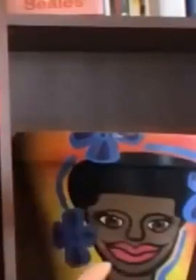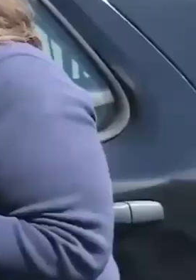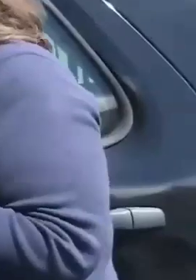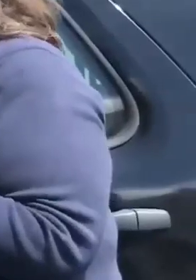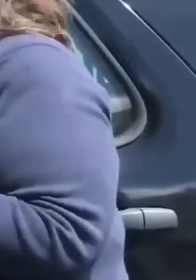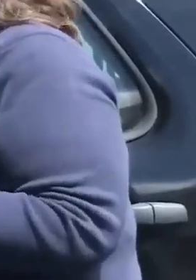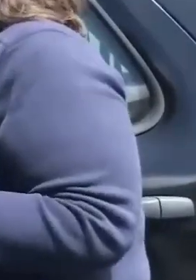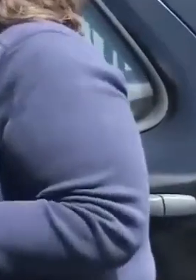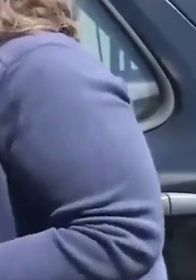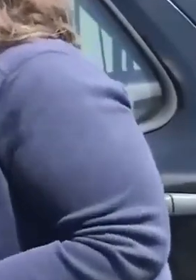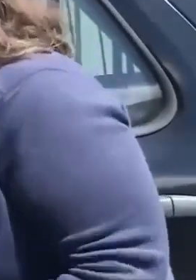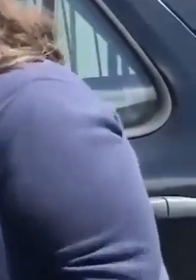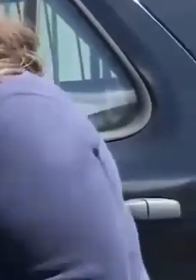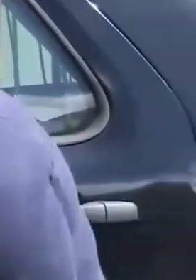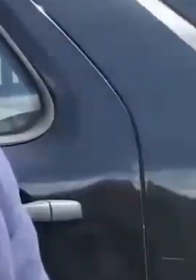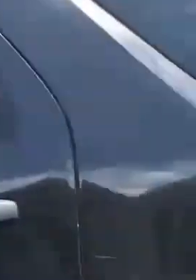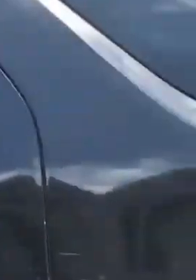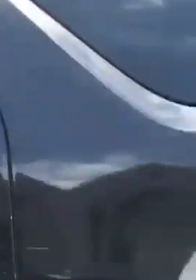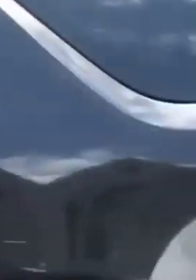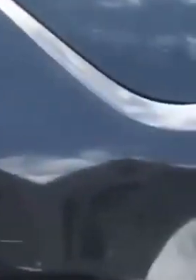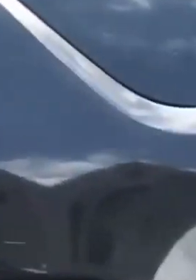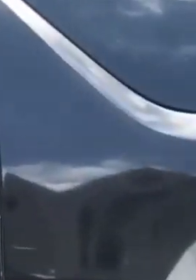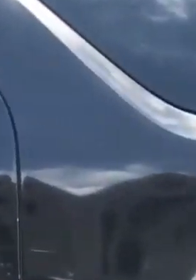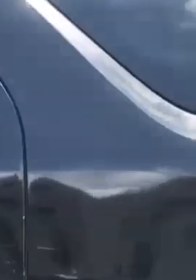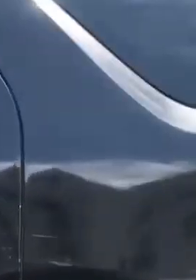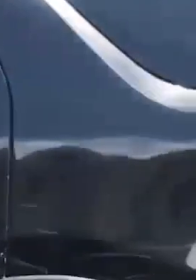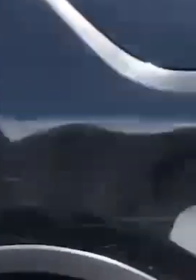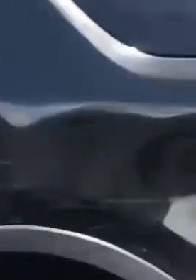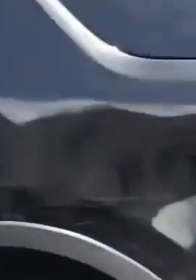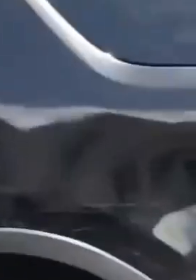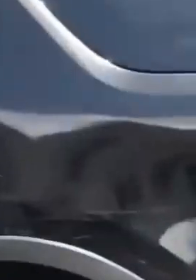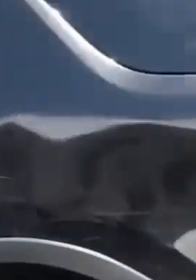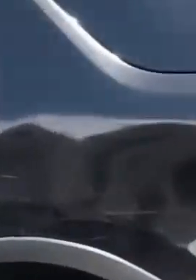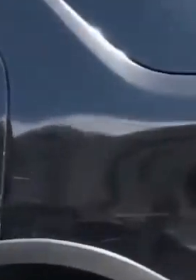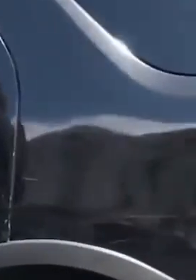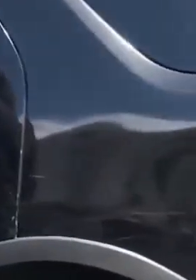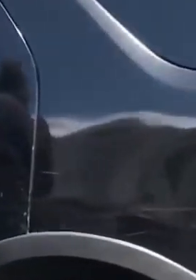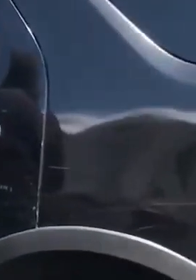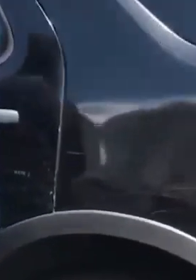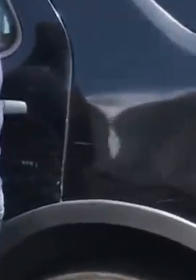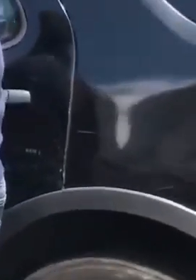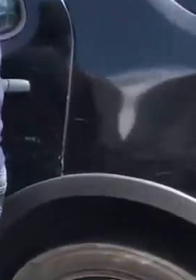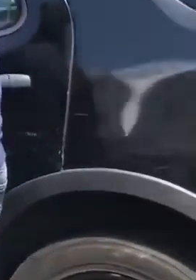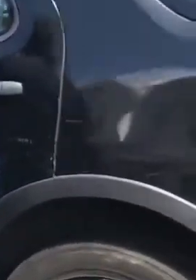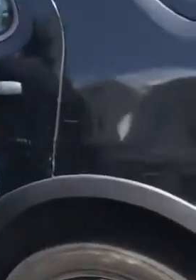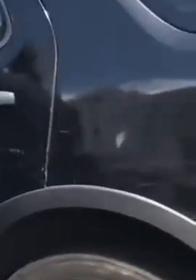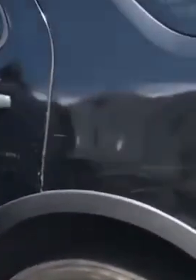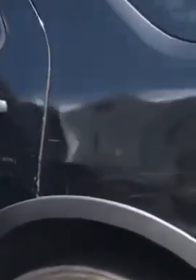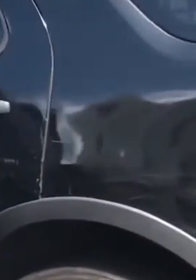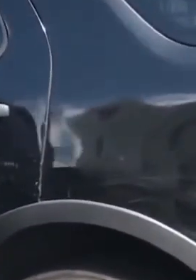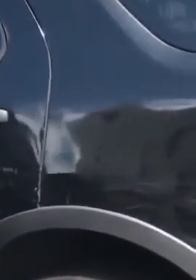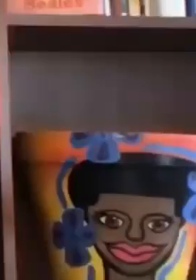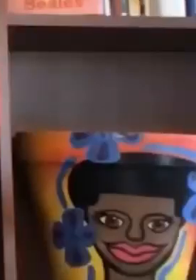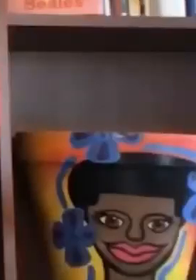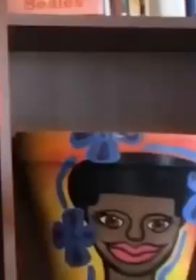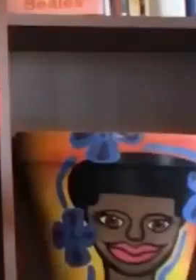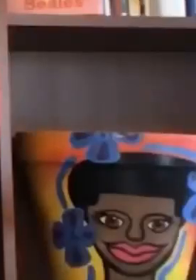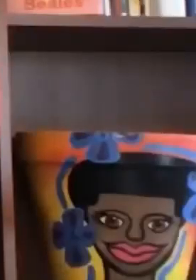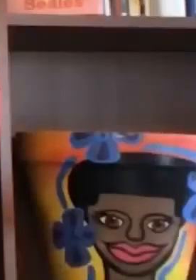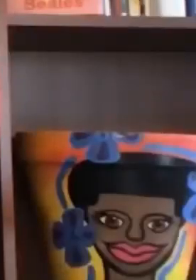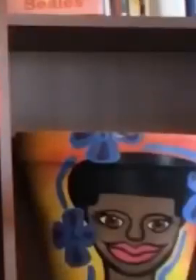being. Ma'am, can you just back up just a tad so I can talk to her? Thank you. Sure. You know that as a person of color, specifically a